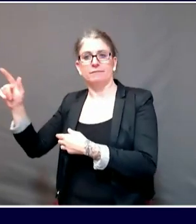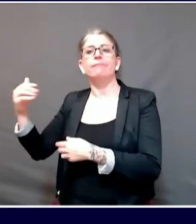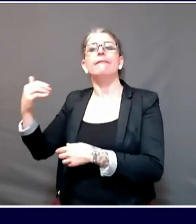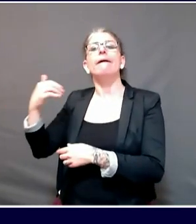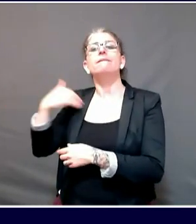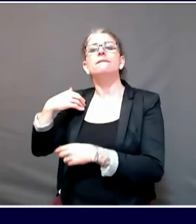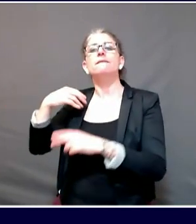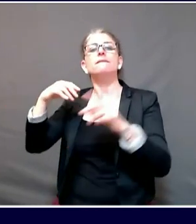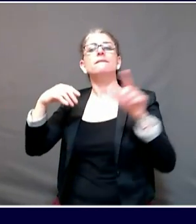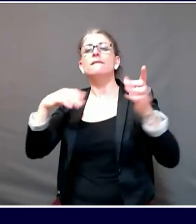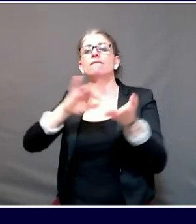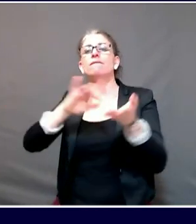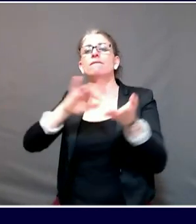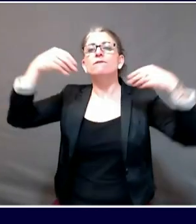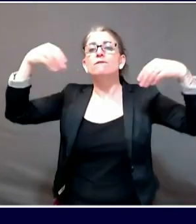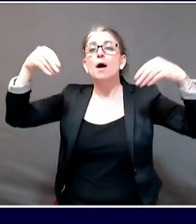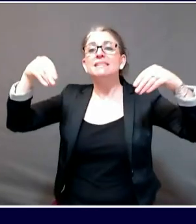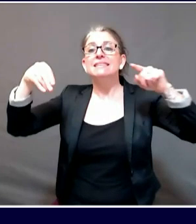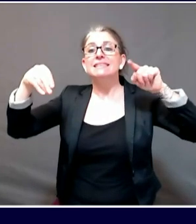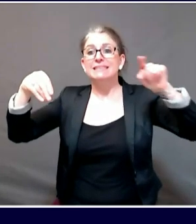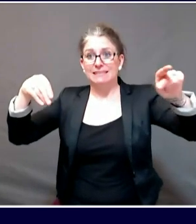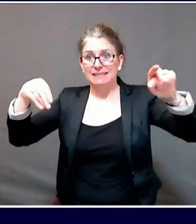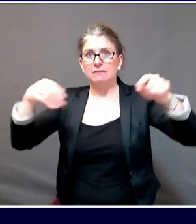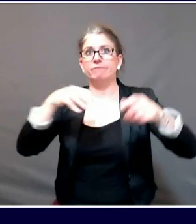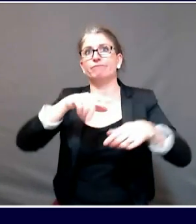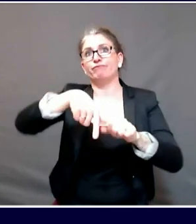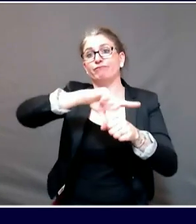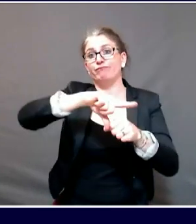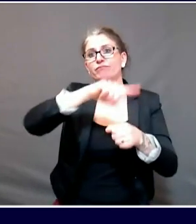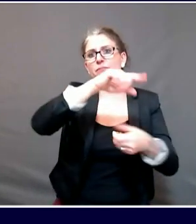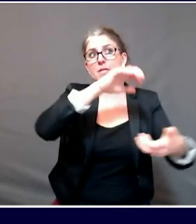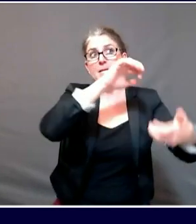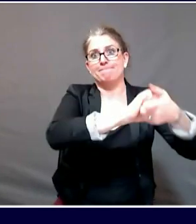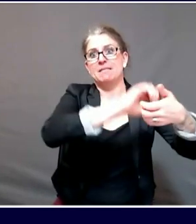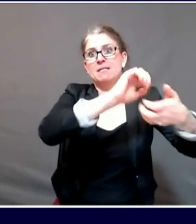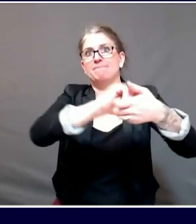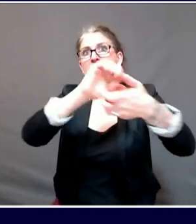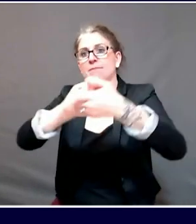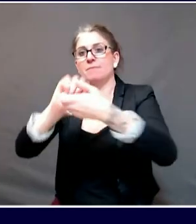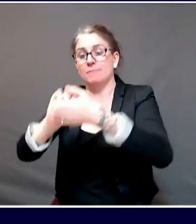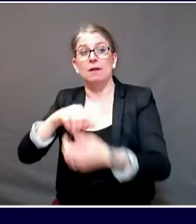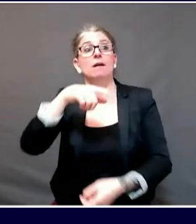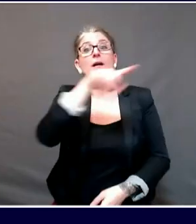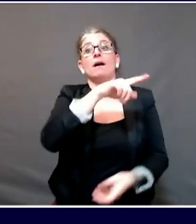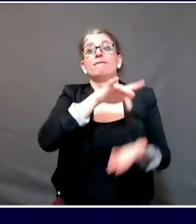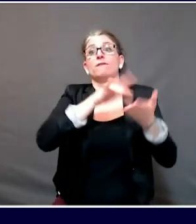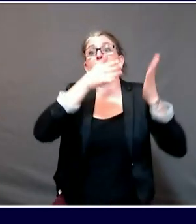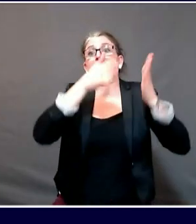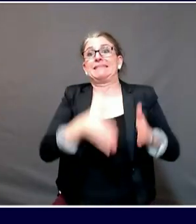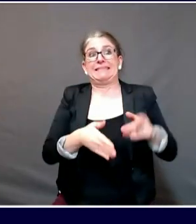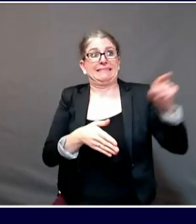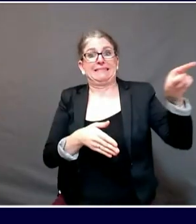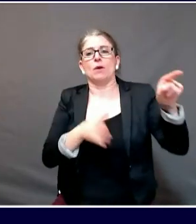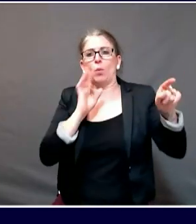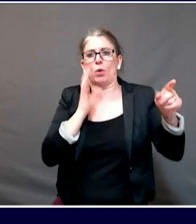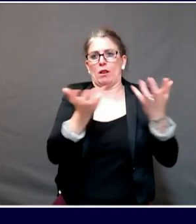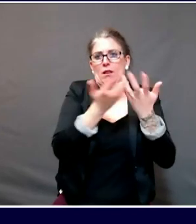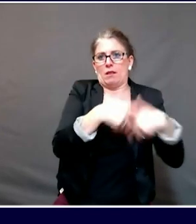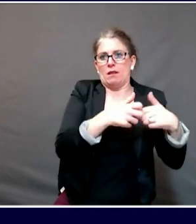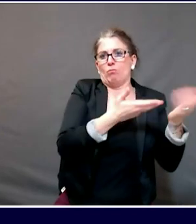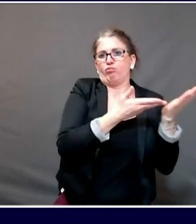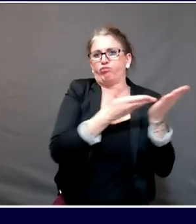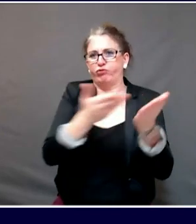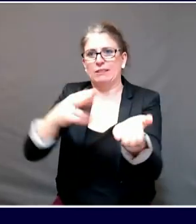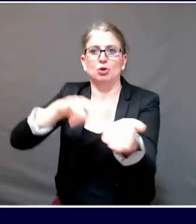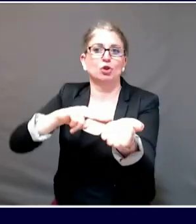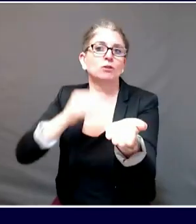care facility residents and staff are considered squarely as part of phase 1A, given the disproportionate share of